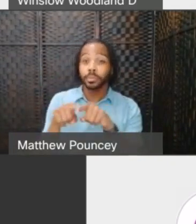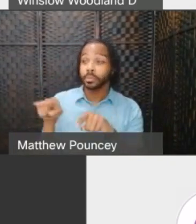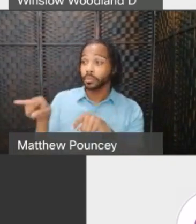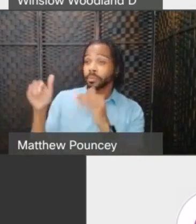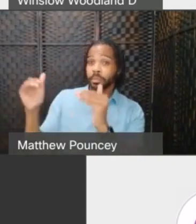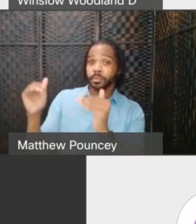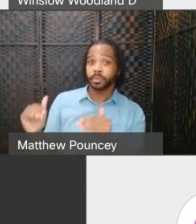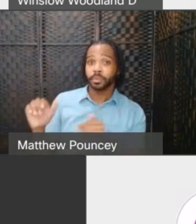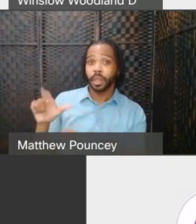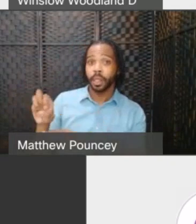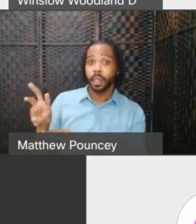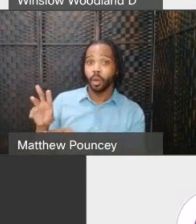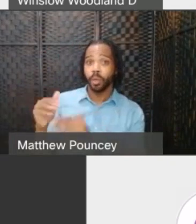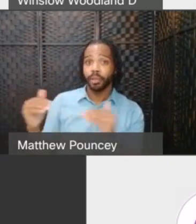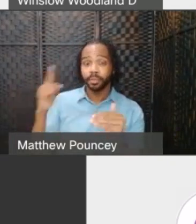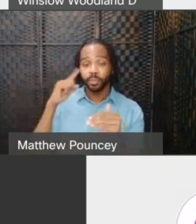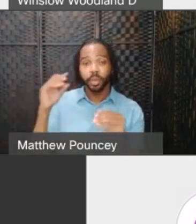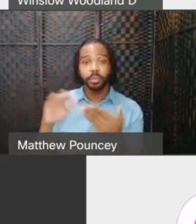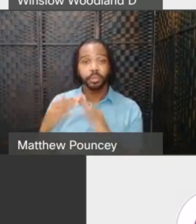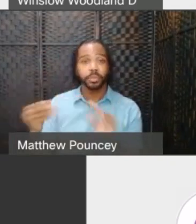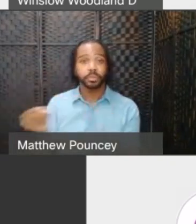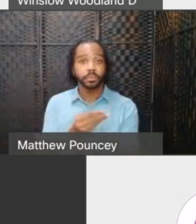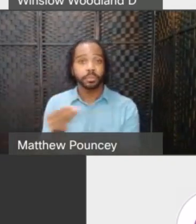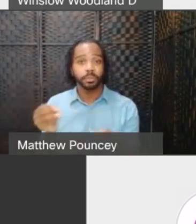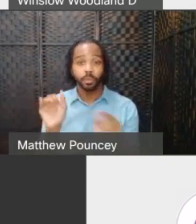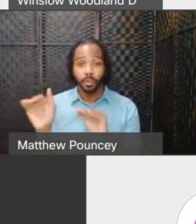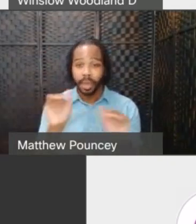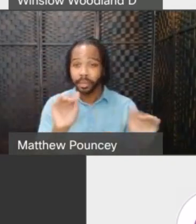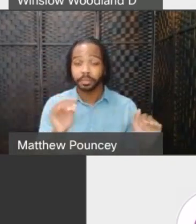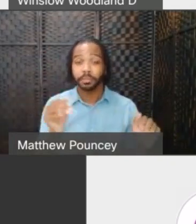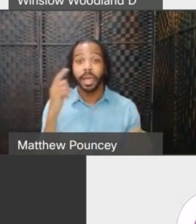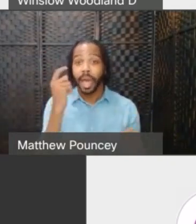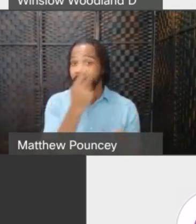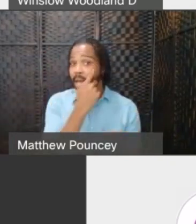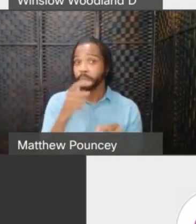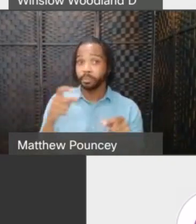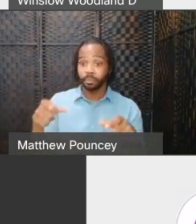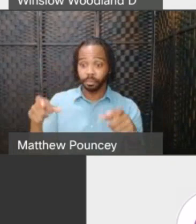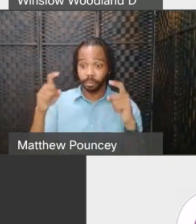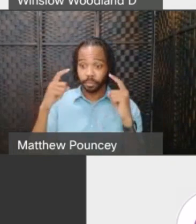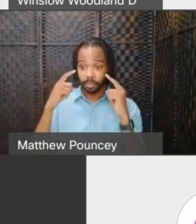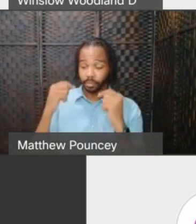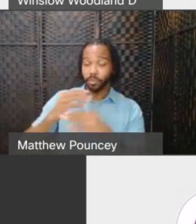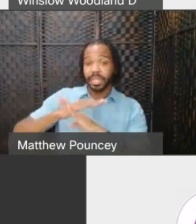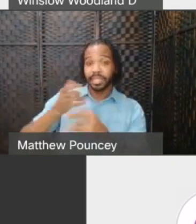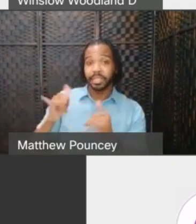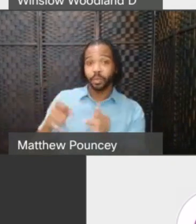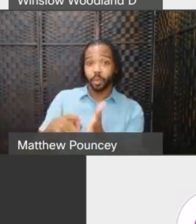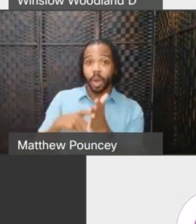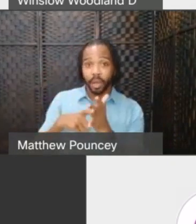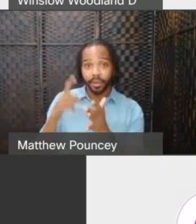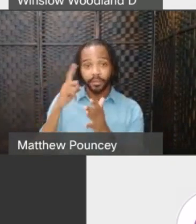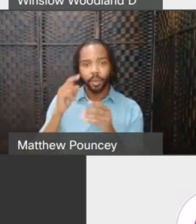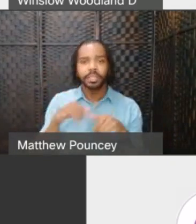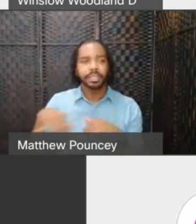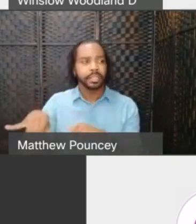and of community transmission, just a reminder that eye protection would still be required during standard and transmission-based